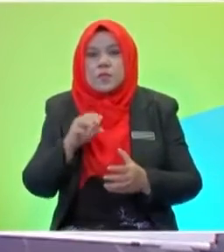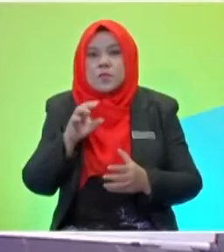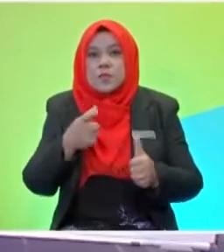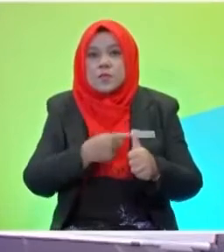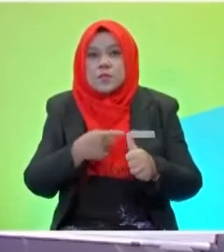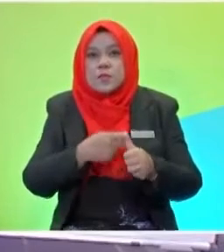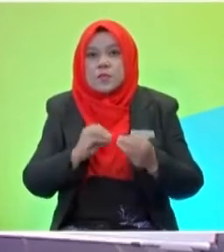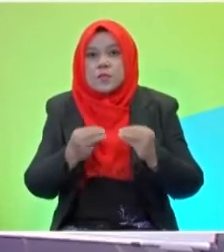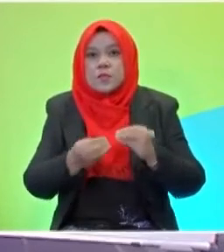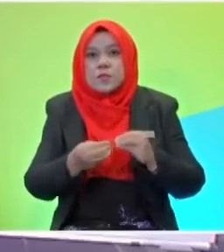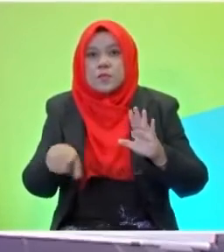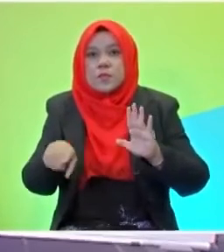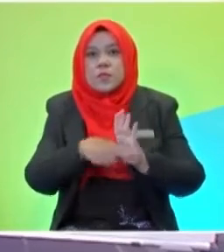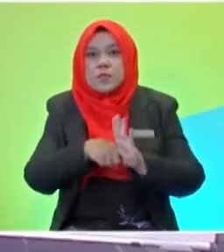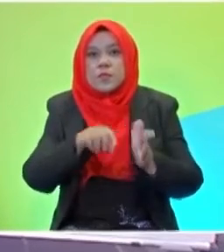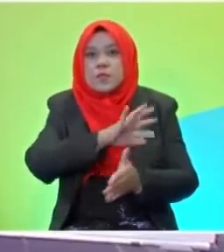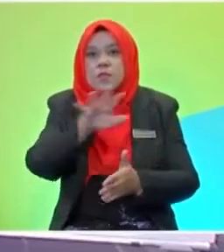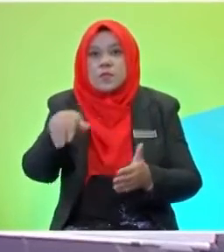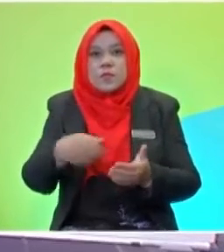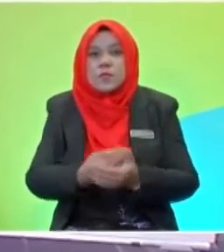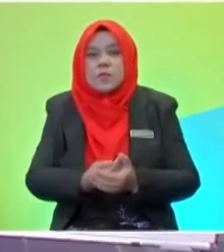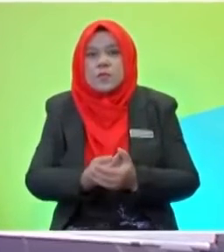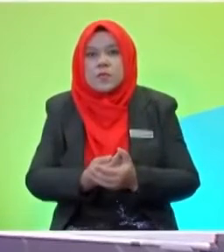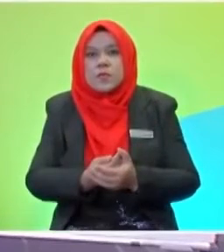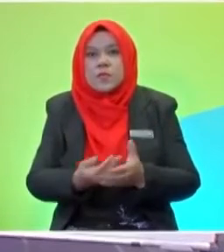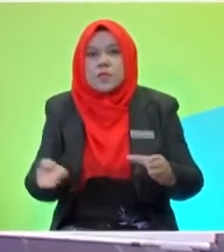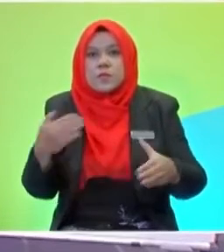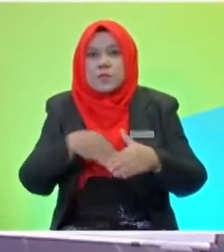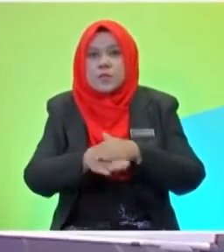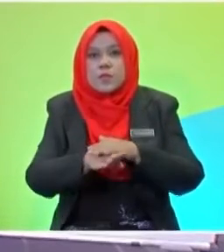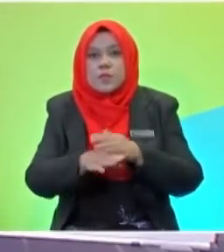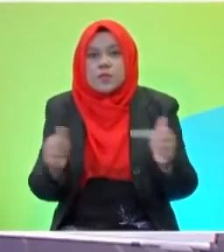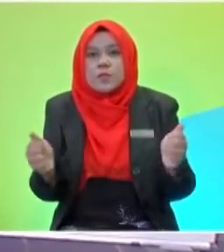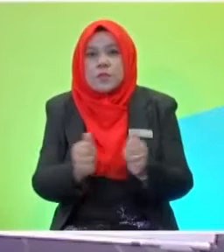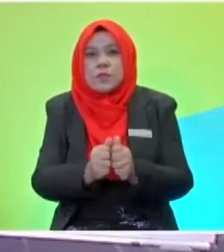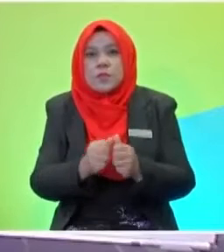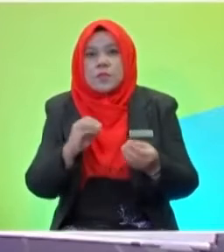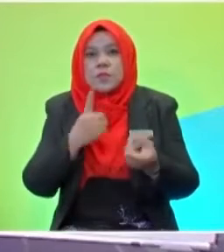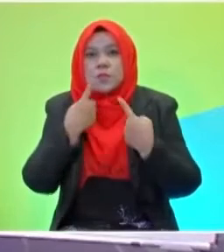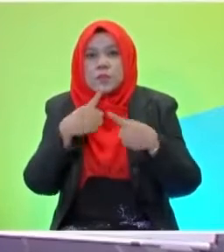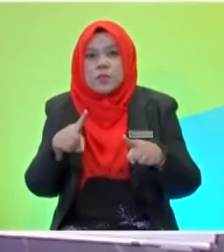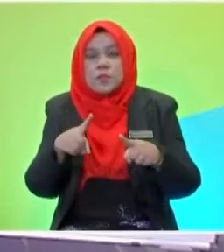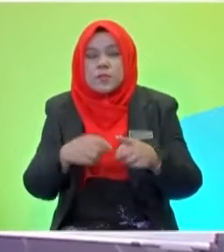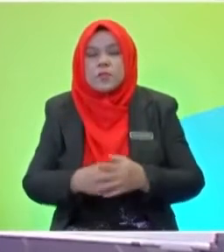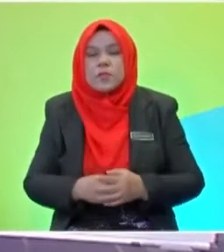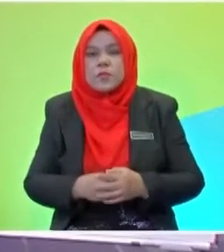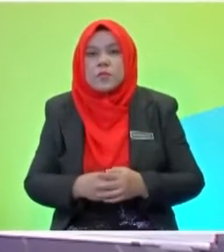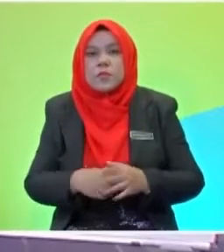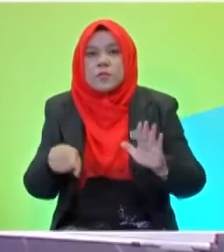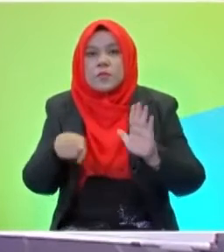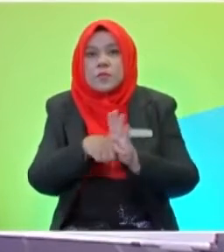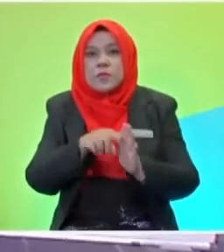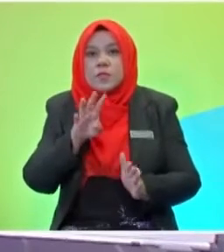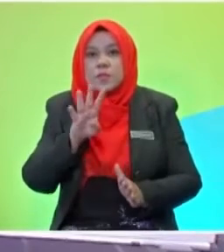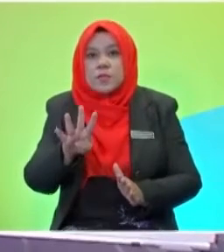number, and minus all the other numbers, including the answer. So here we have 4, so you have to minus 4. So